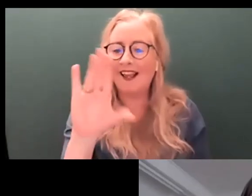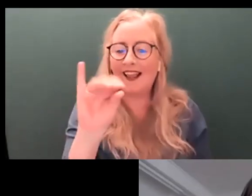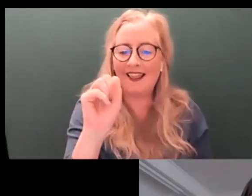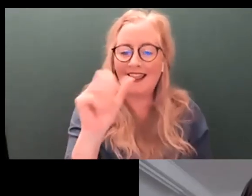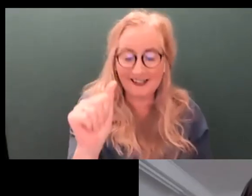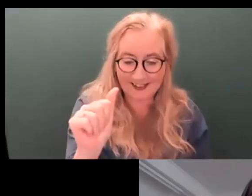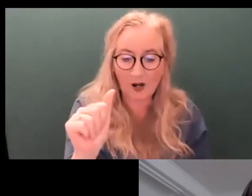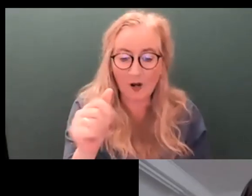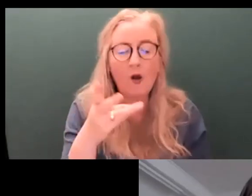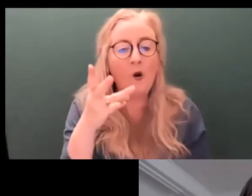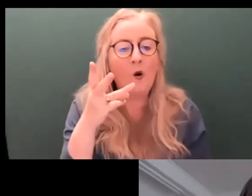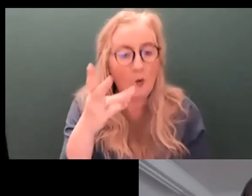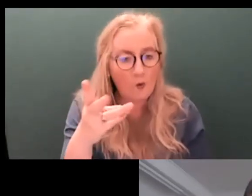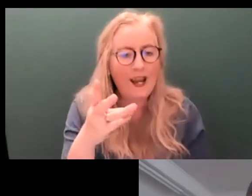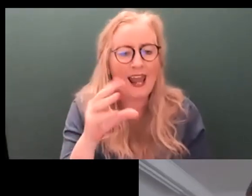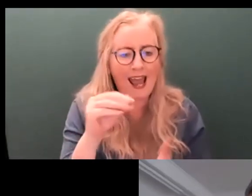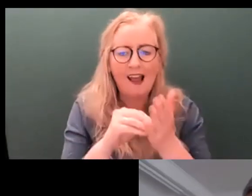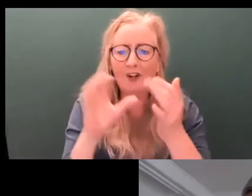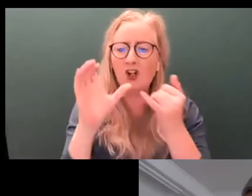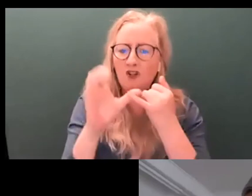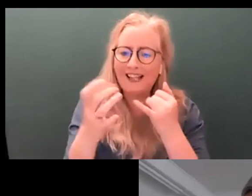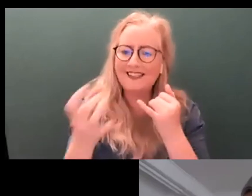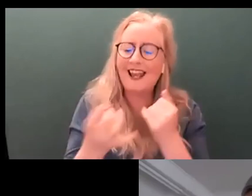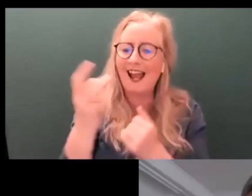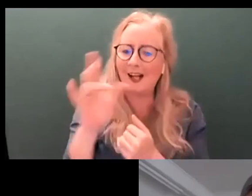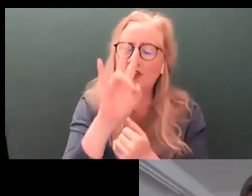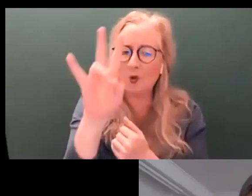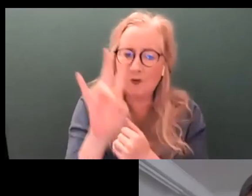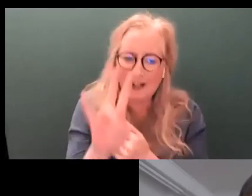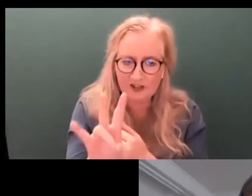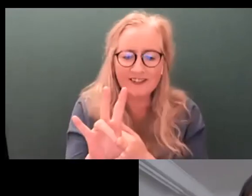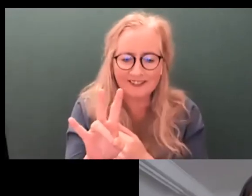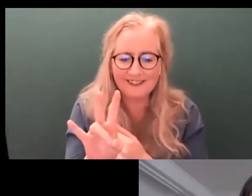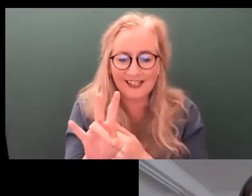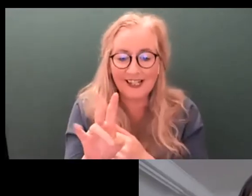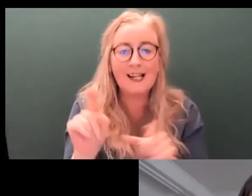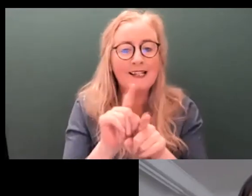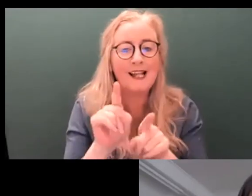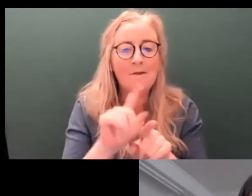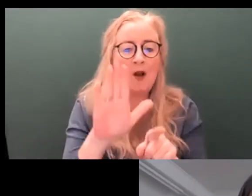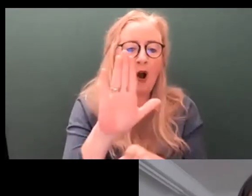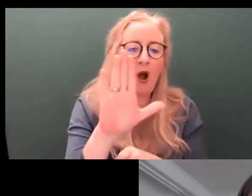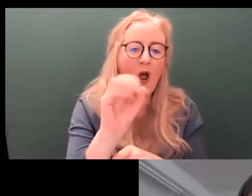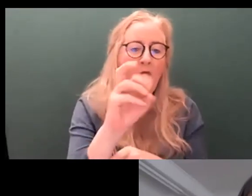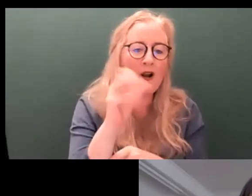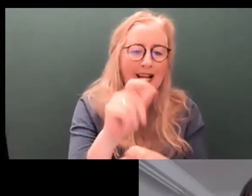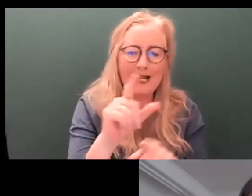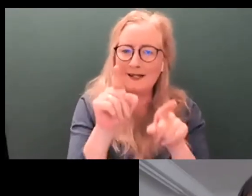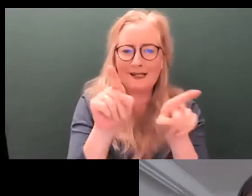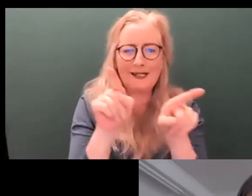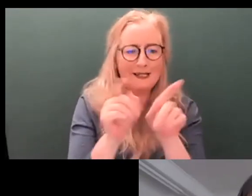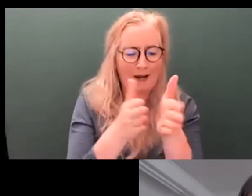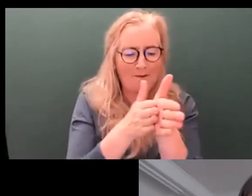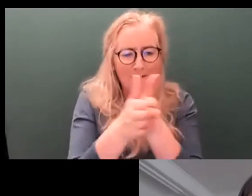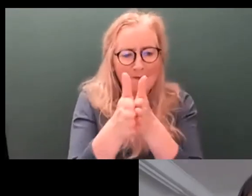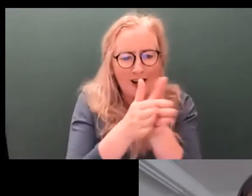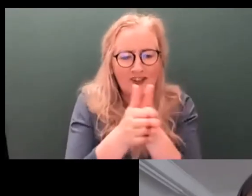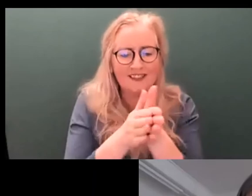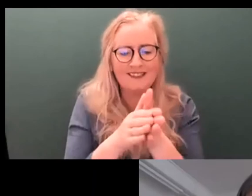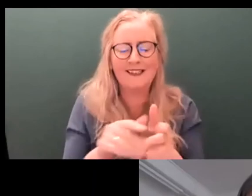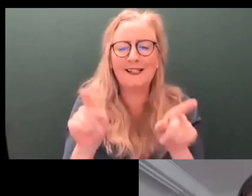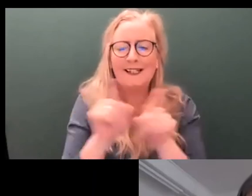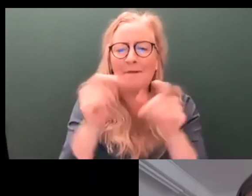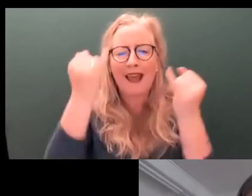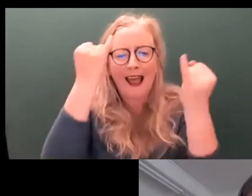will be a chance to ask some questions. And again, I suppose, like Lorcan, that same passion and that same idea